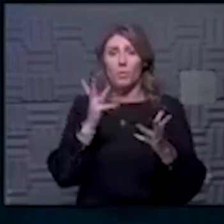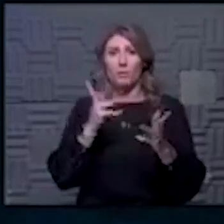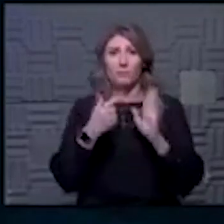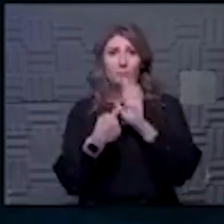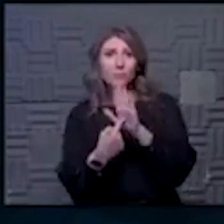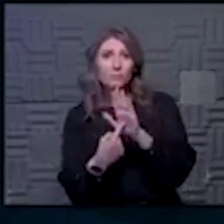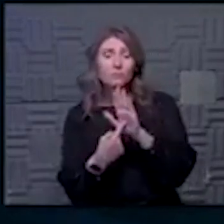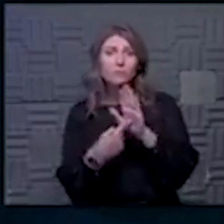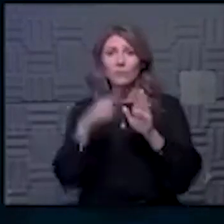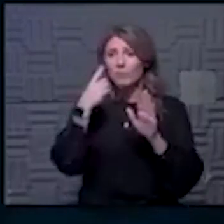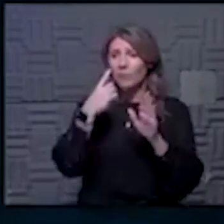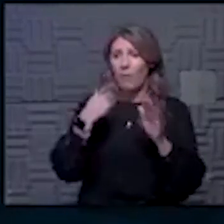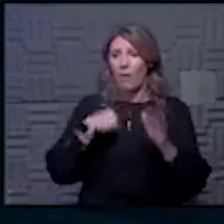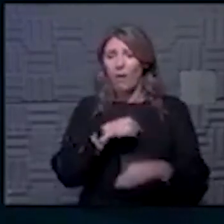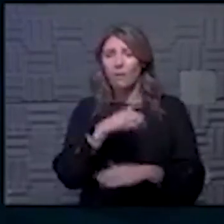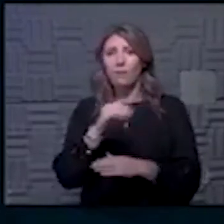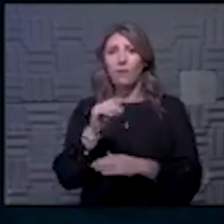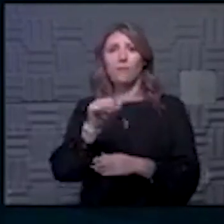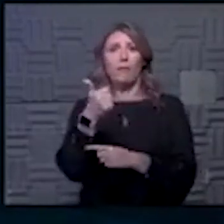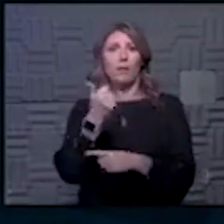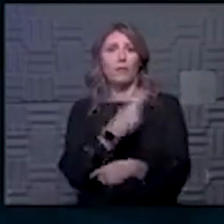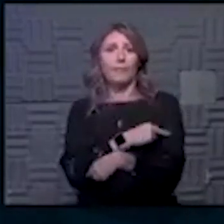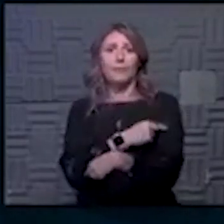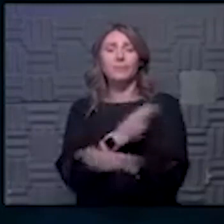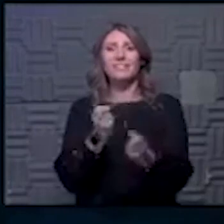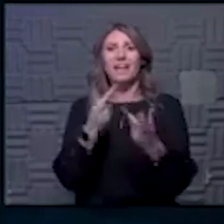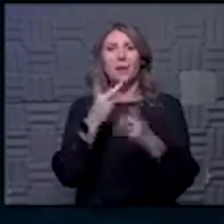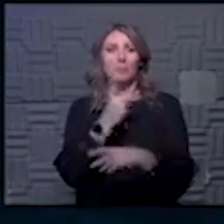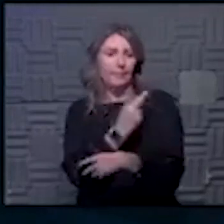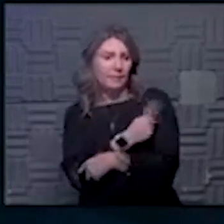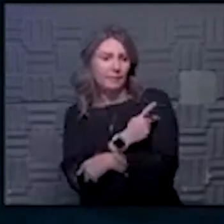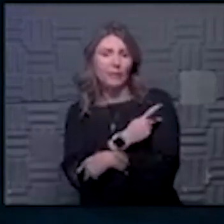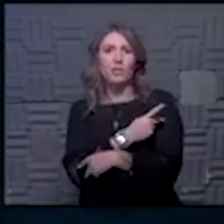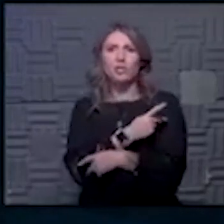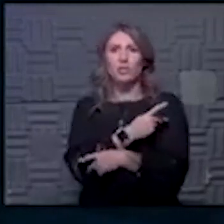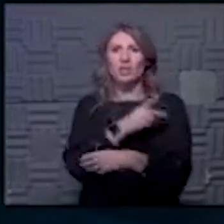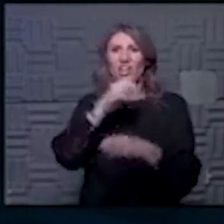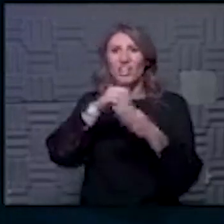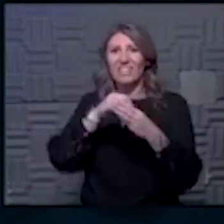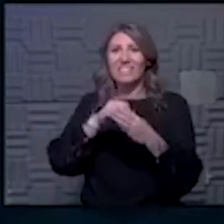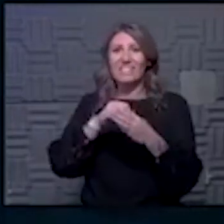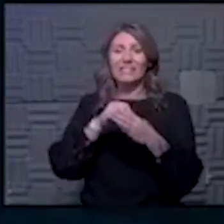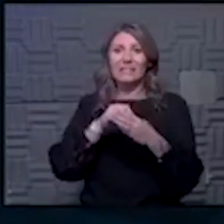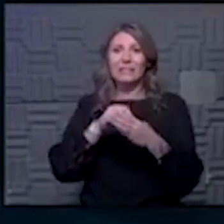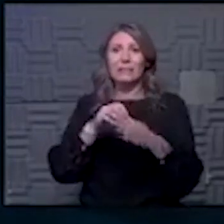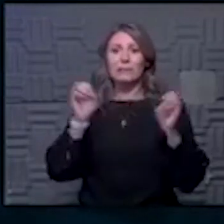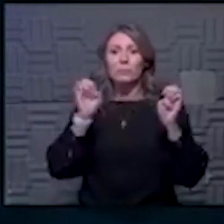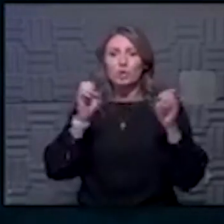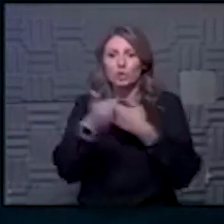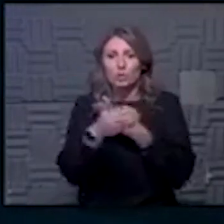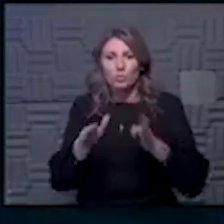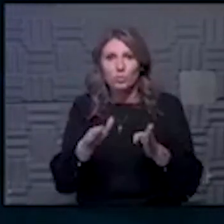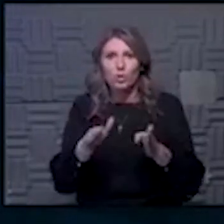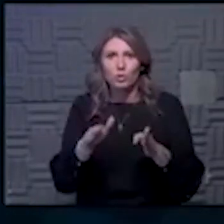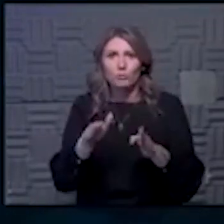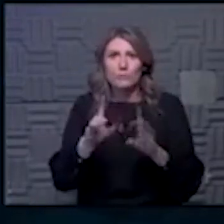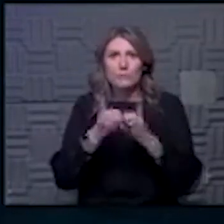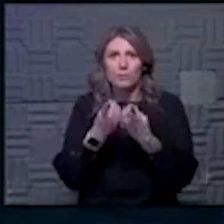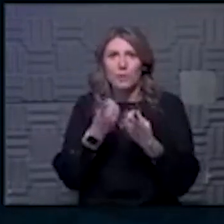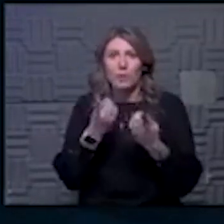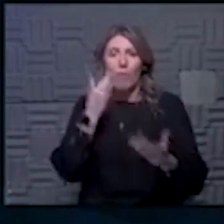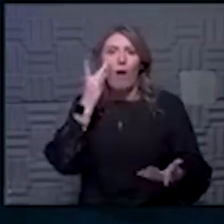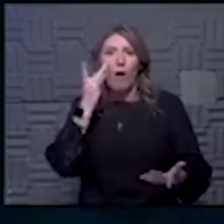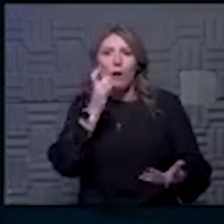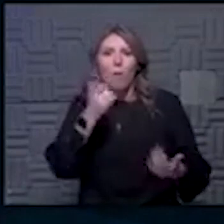I think even for others, is how many patients we're holding in the emergency department at any given time because we don't have a bed